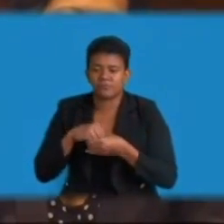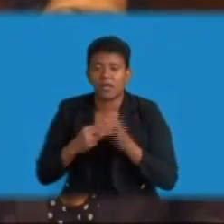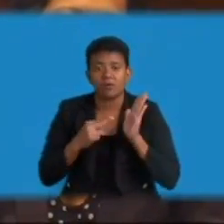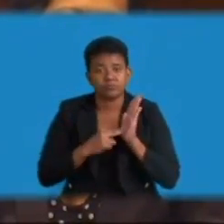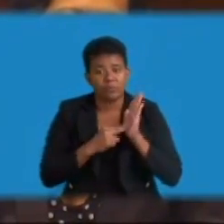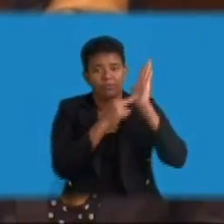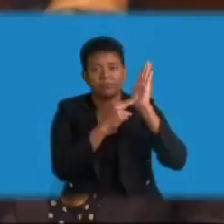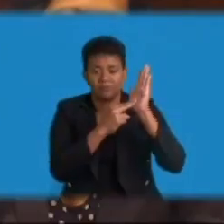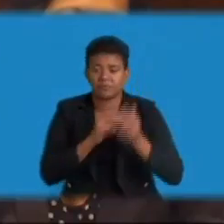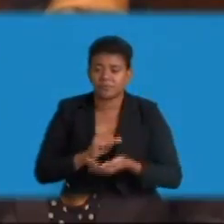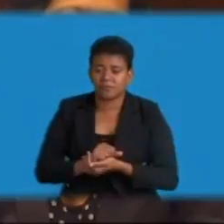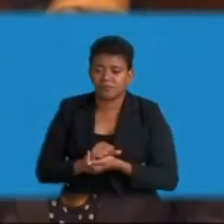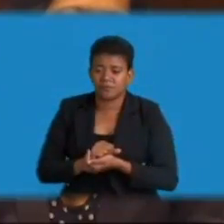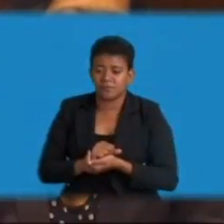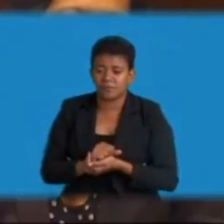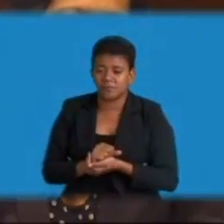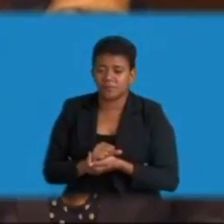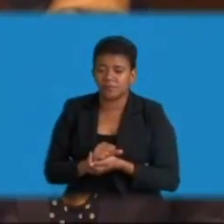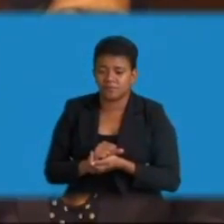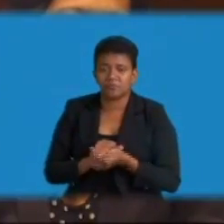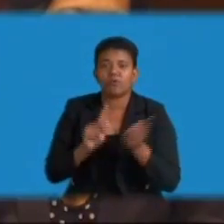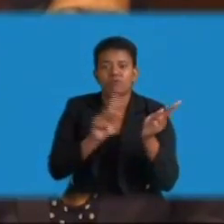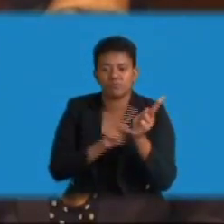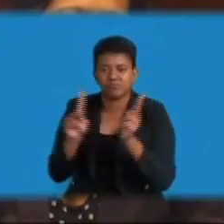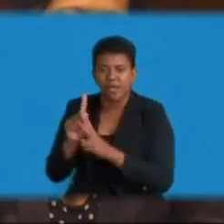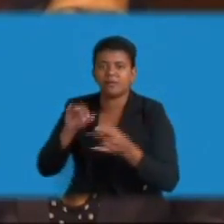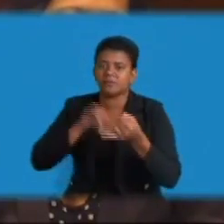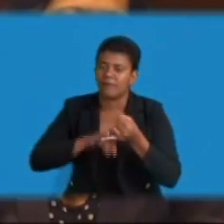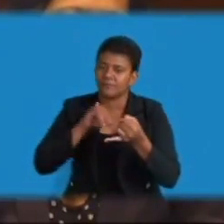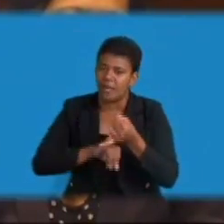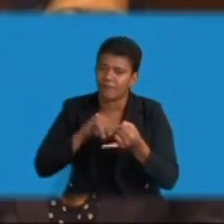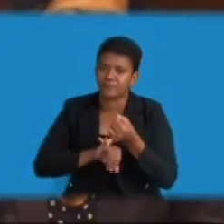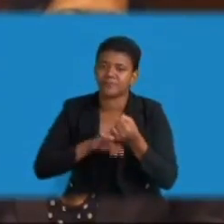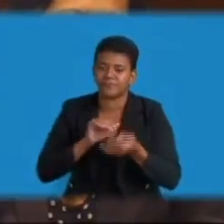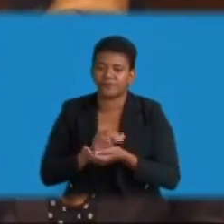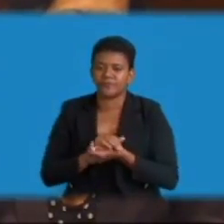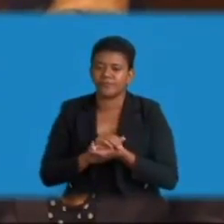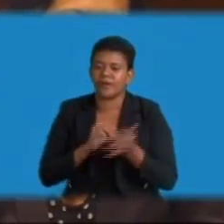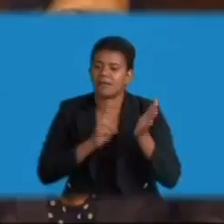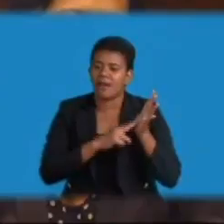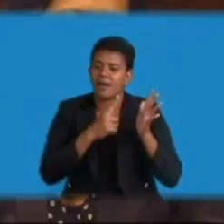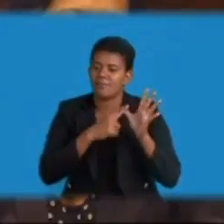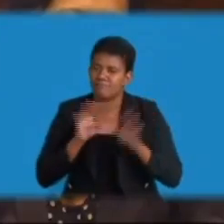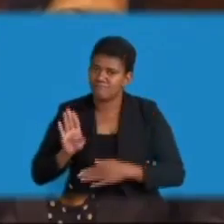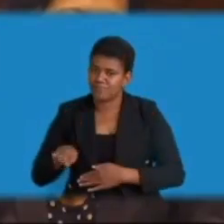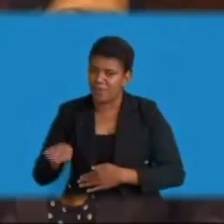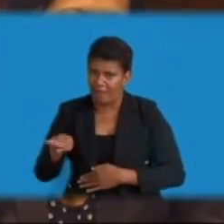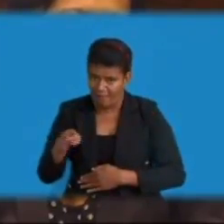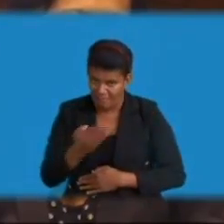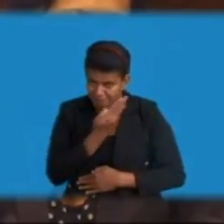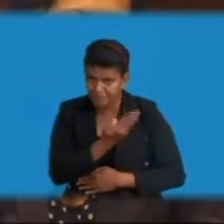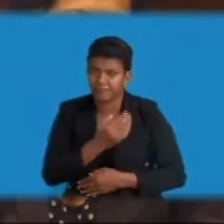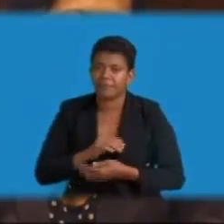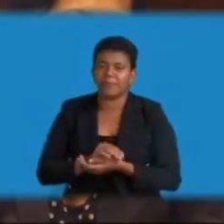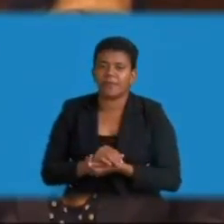Kendra in Domatuki, Kumbuna in Sabsavu, and Singawe and Namoe Voivoi Bua. Madam Speaker, with the